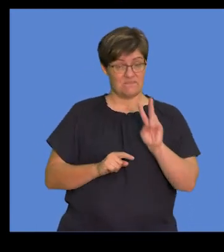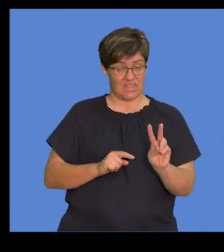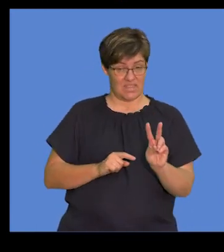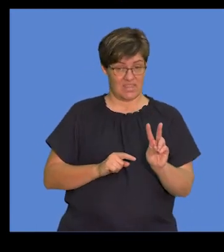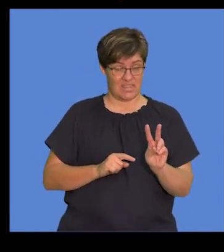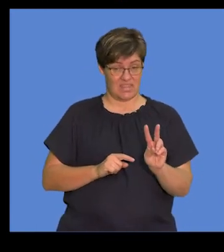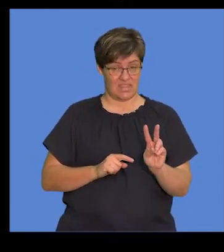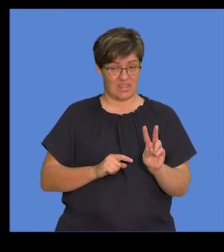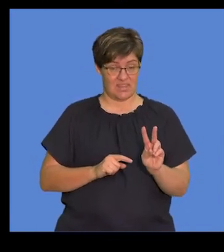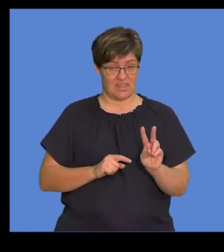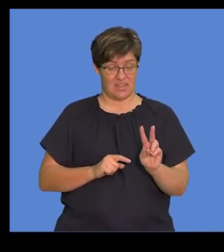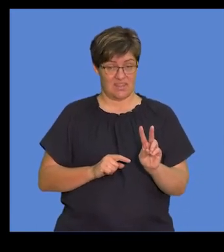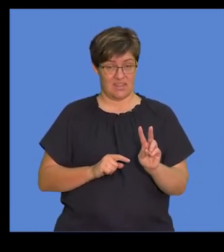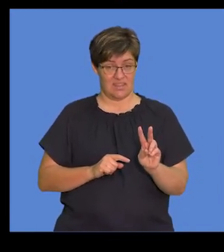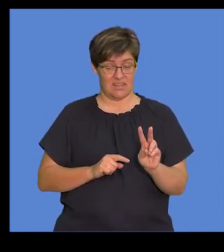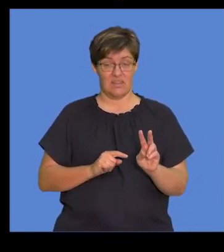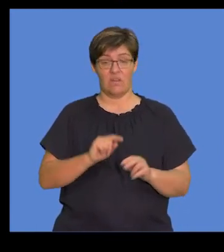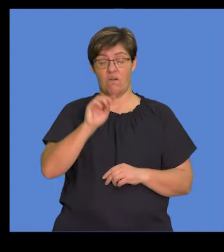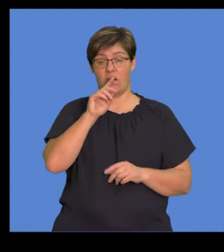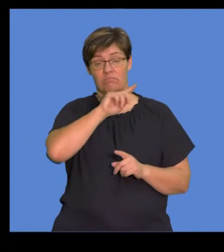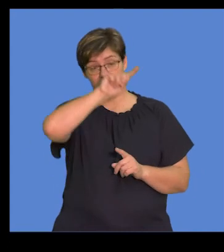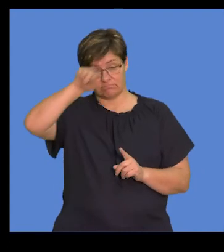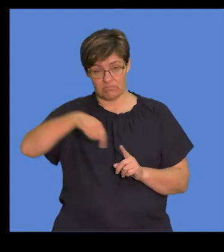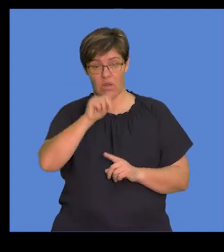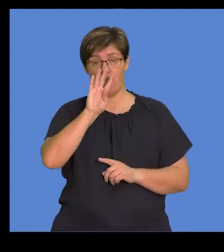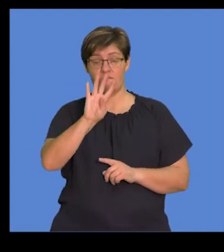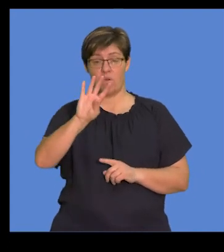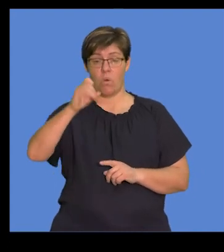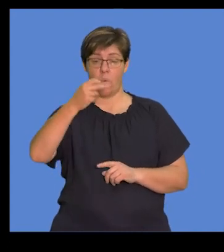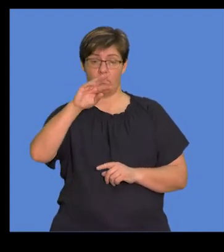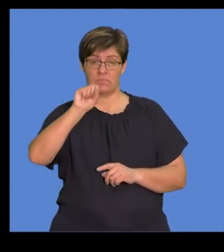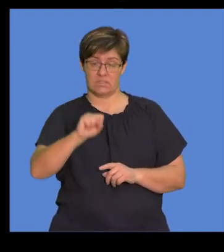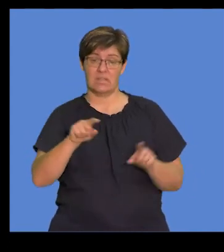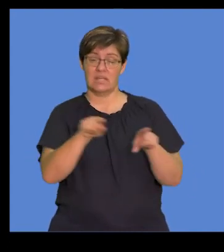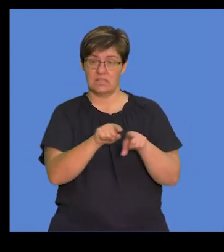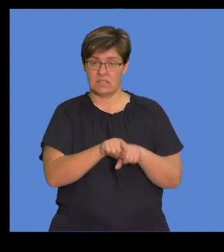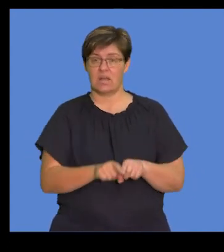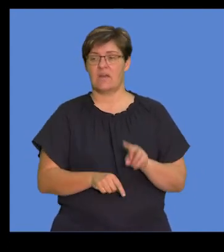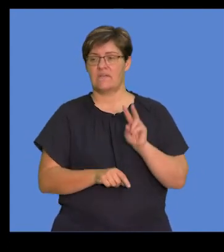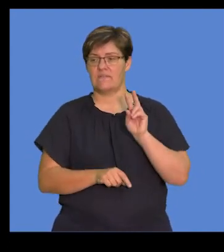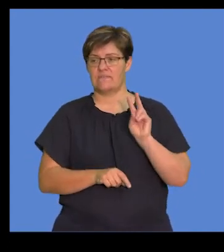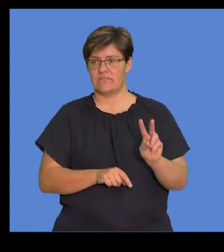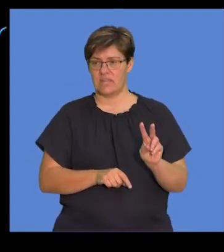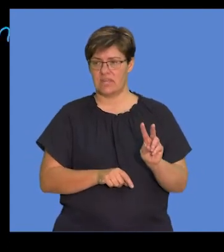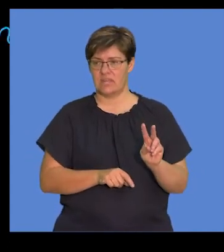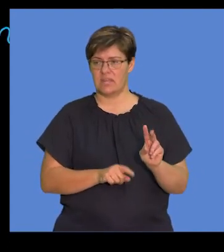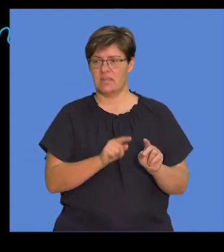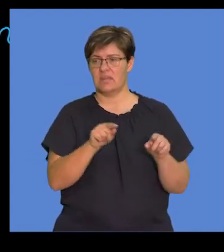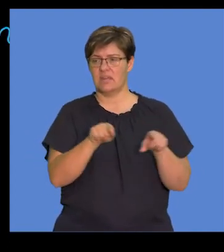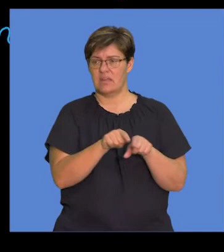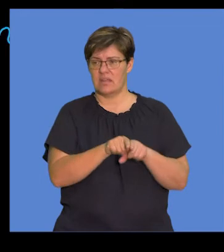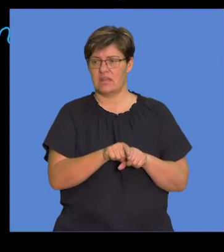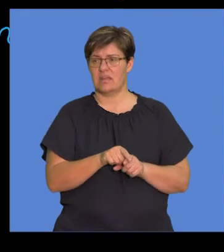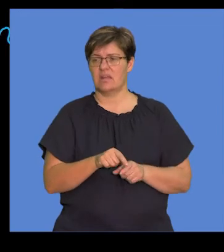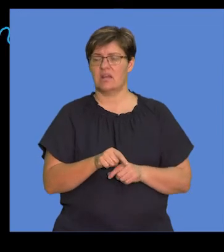across, 4 ohms, okay, is equals to V across 6 ohms. Why? Because